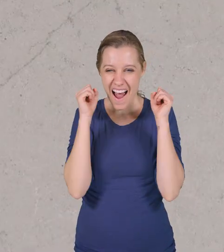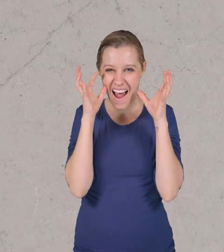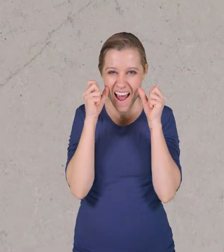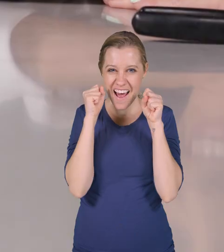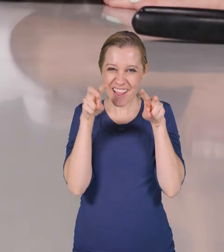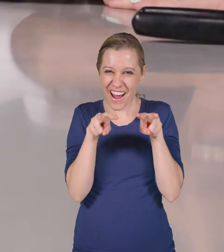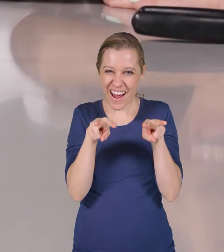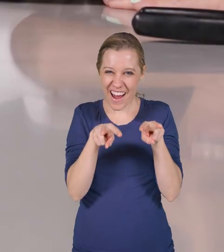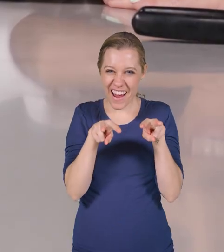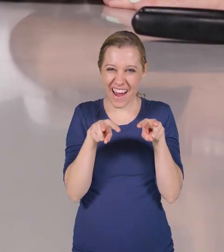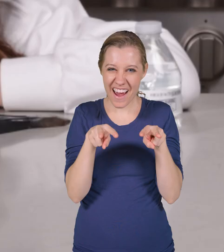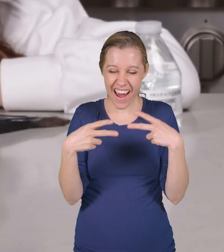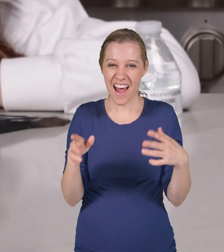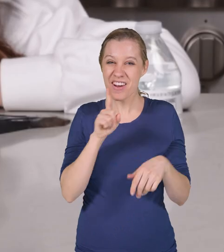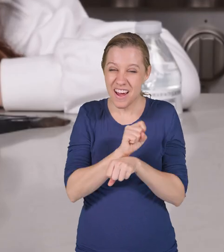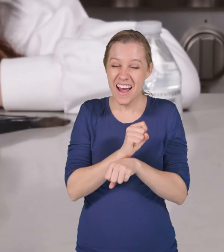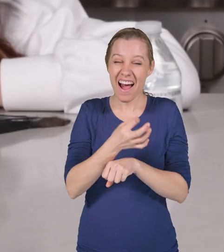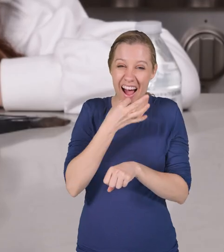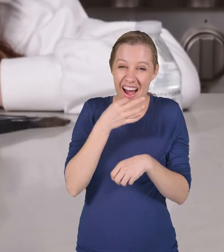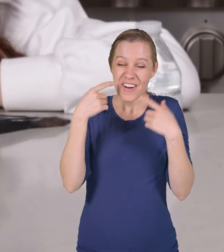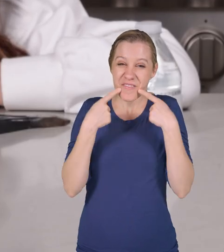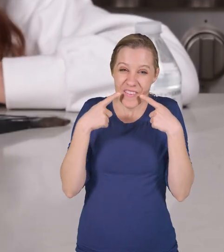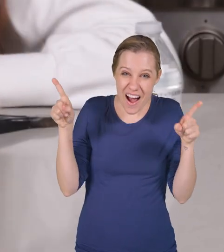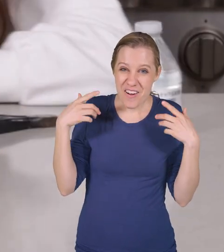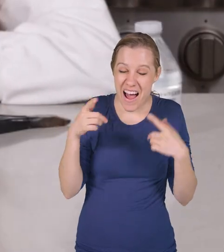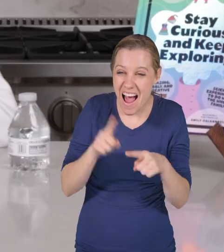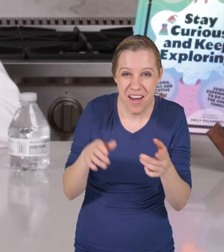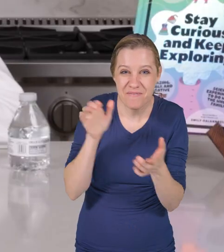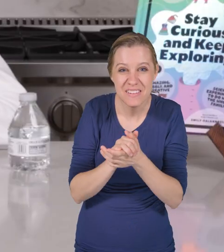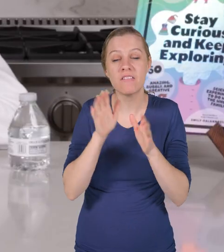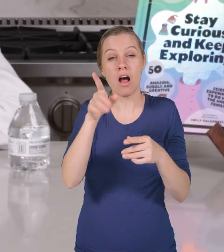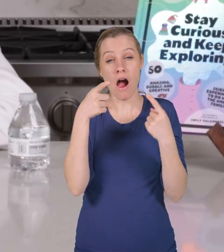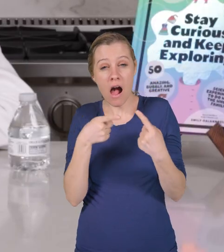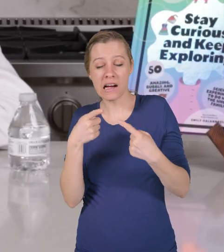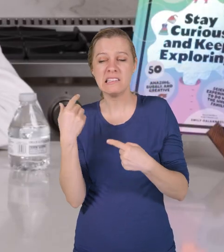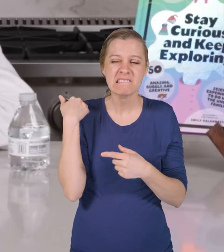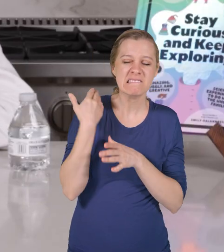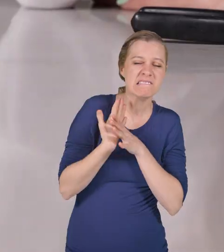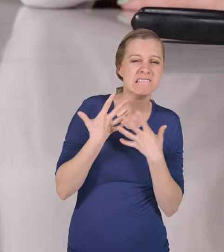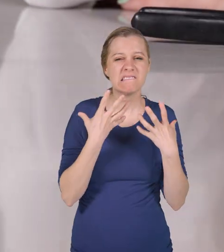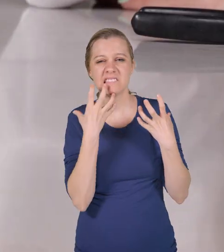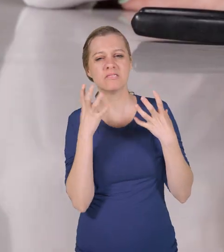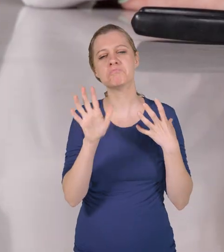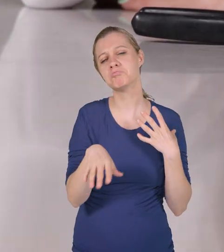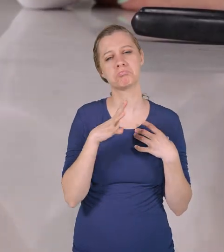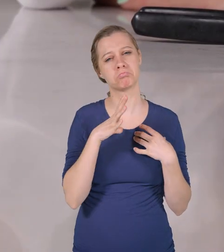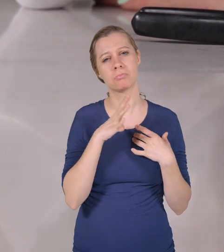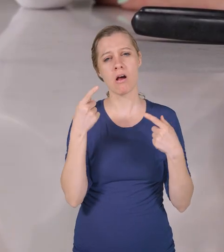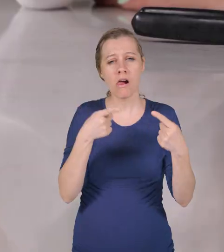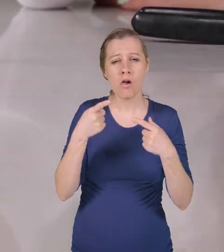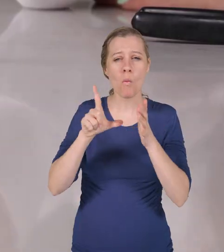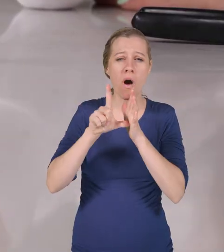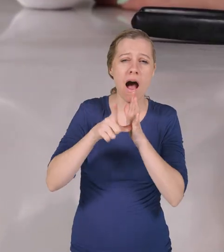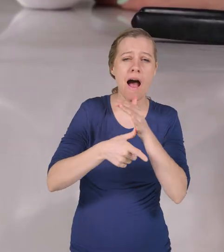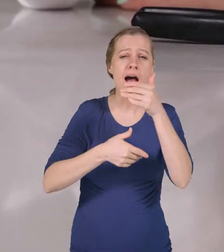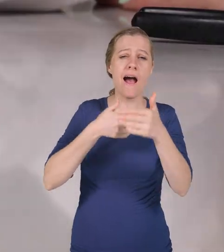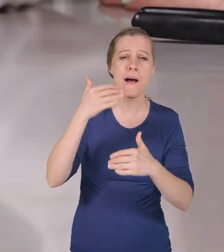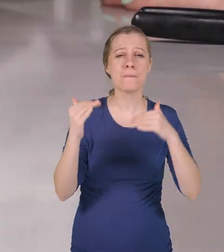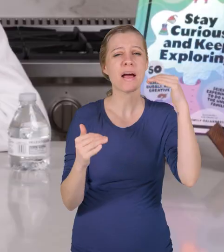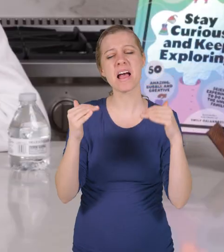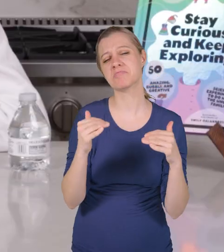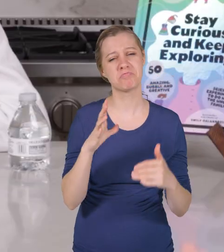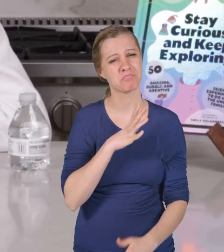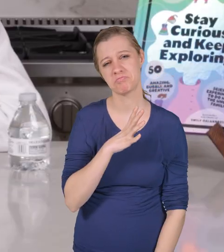Whoa, look at that. I cannot believe this is working so well. Do not be hard on yourself if it takes you a while to get this